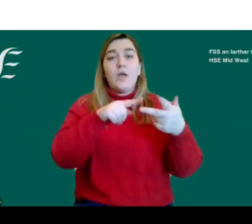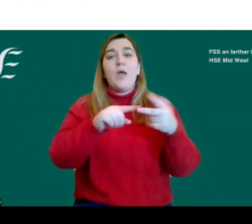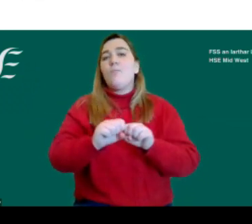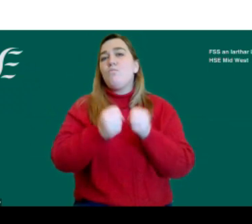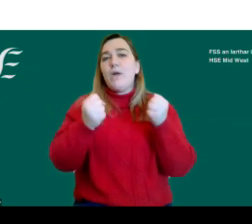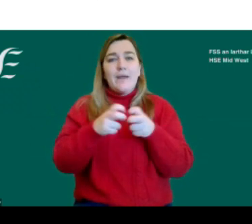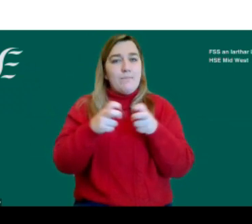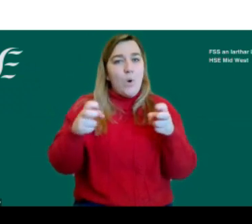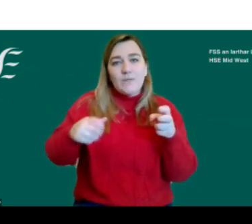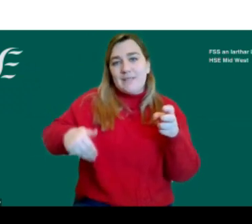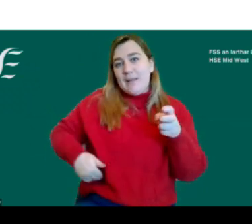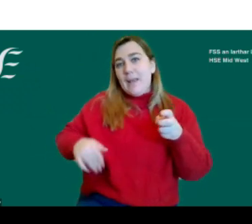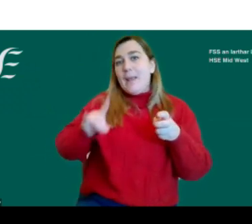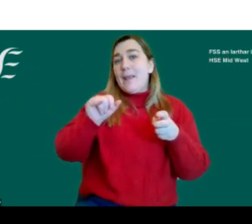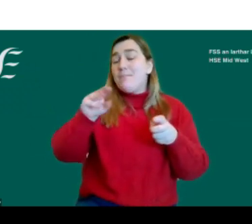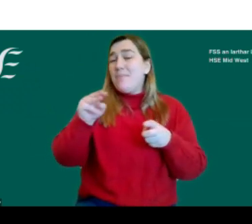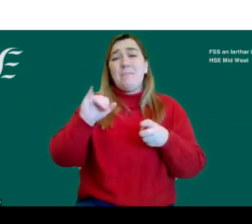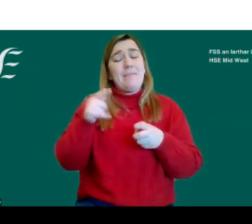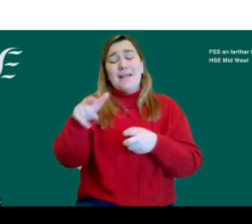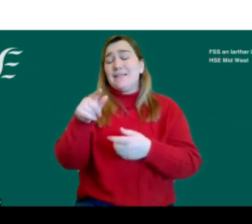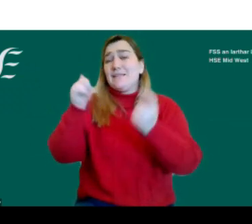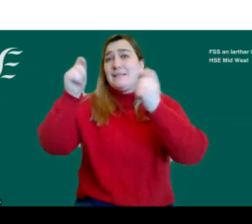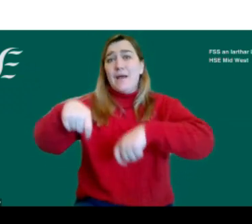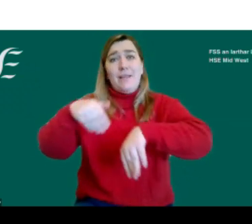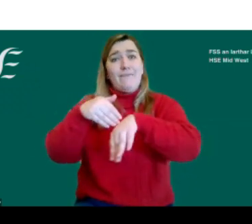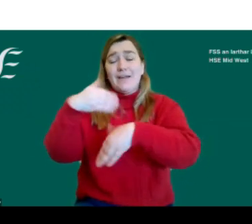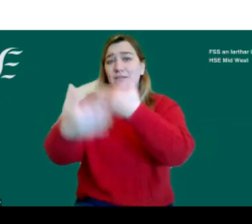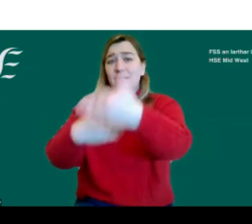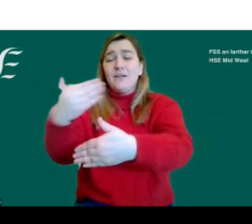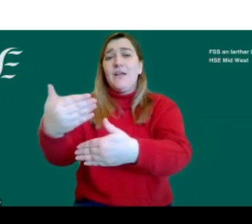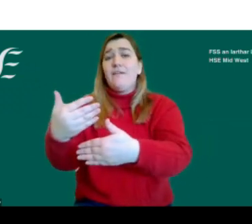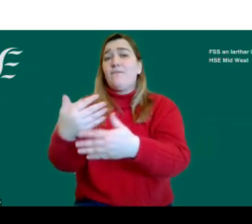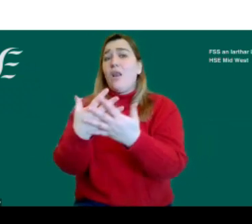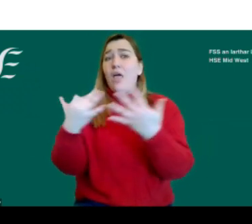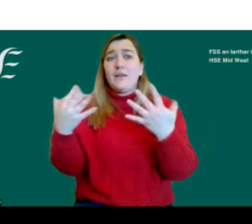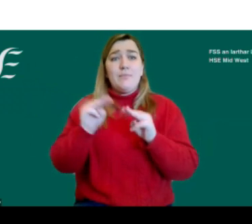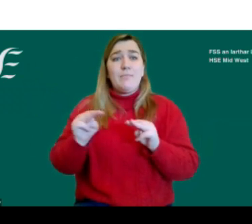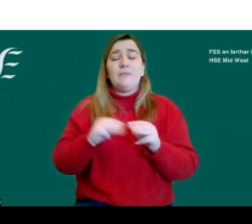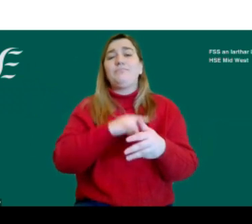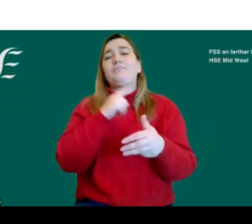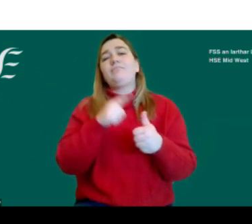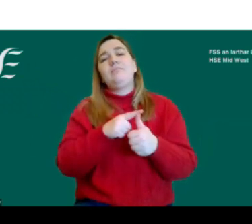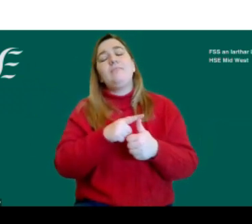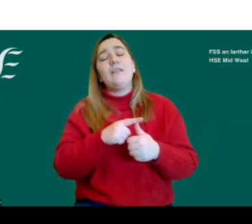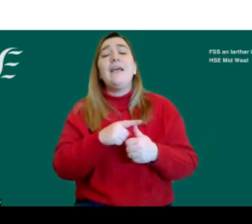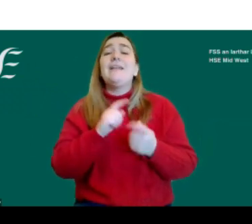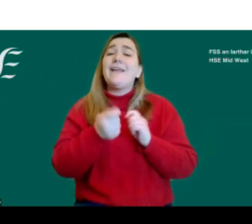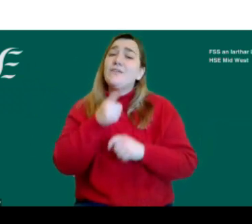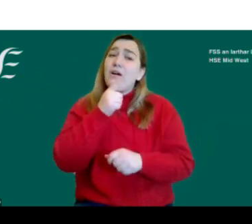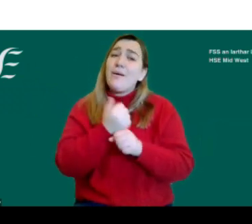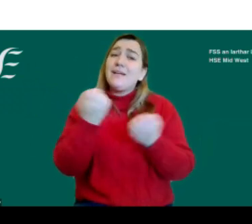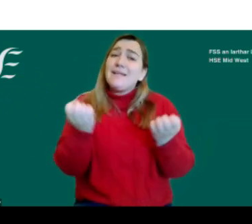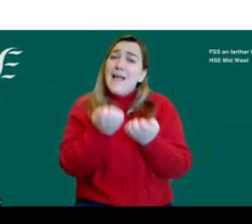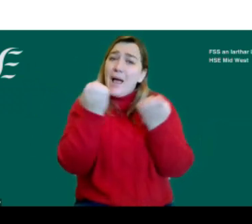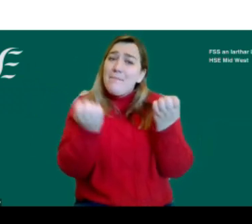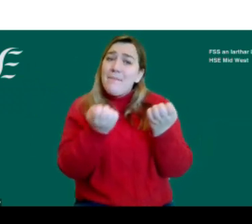that. Examination is important. So blood pressure is necessary for oral HRT, not as critical for the HRT you give through the skin. We